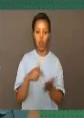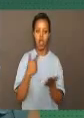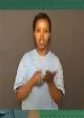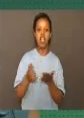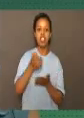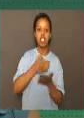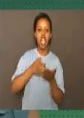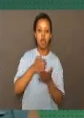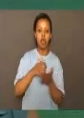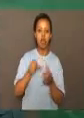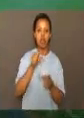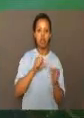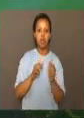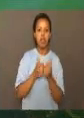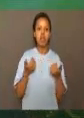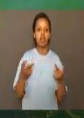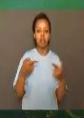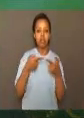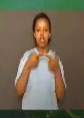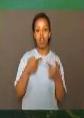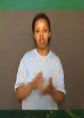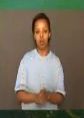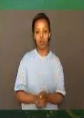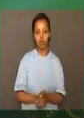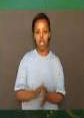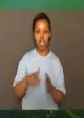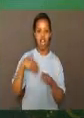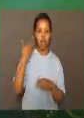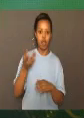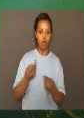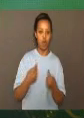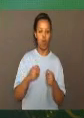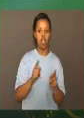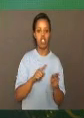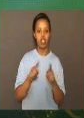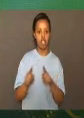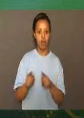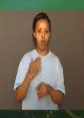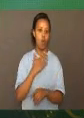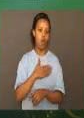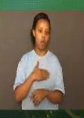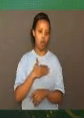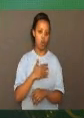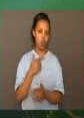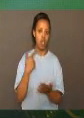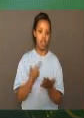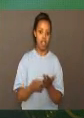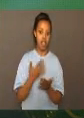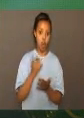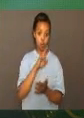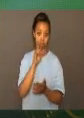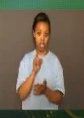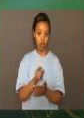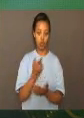elements related? For our next activity, please discuss this